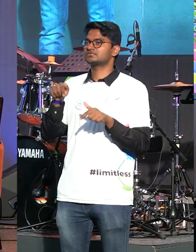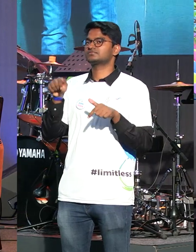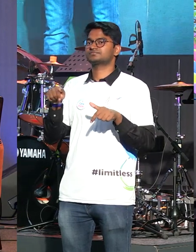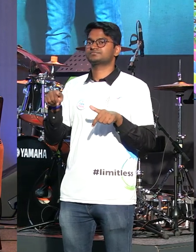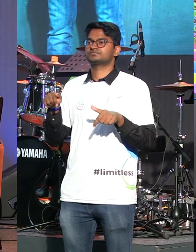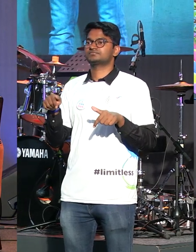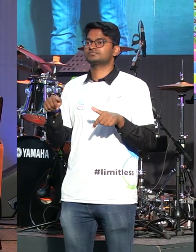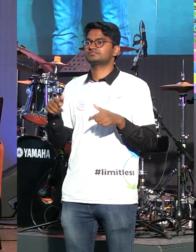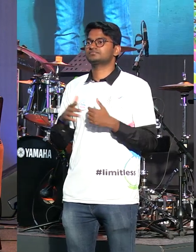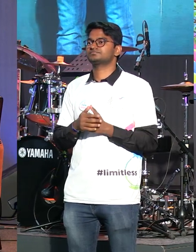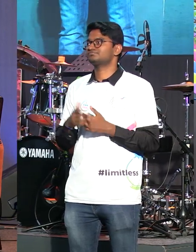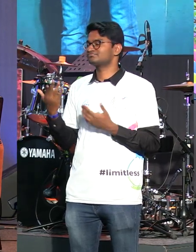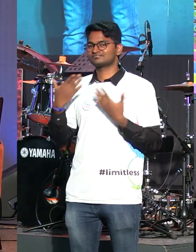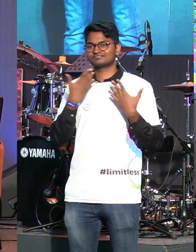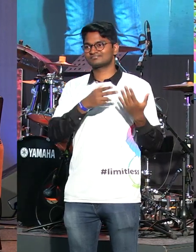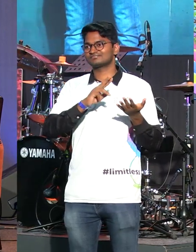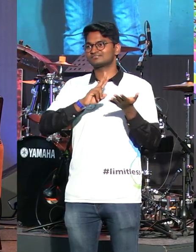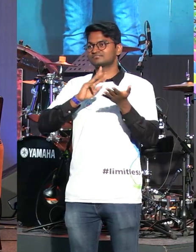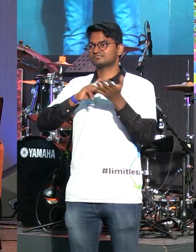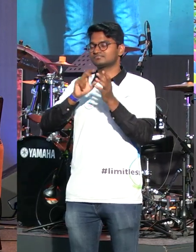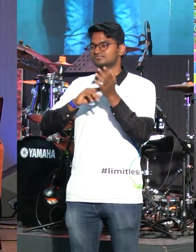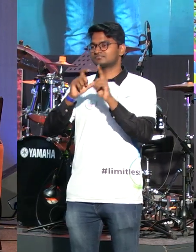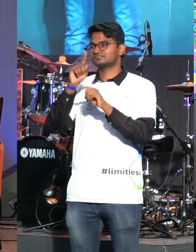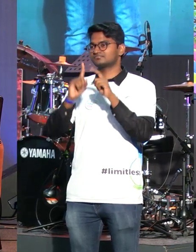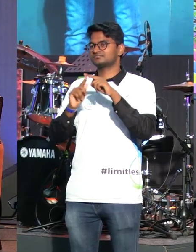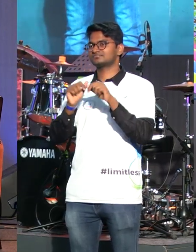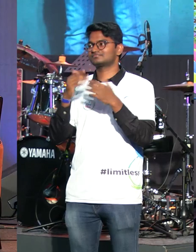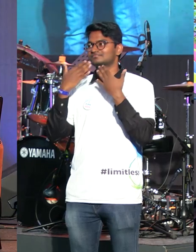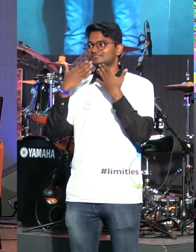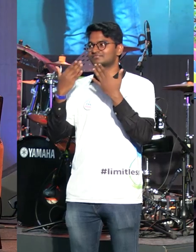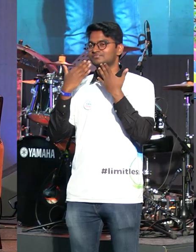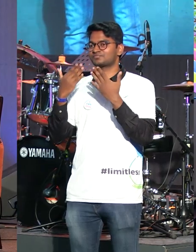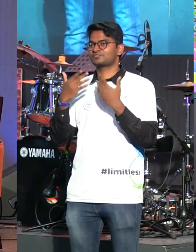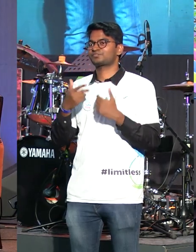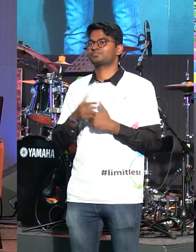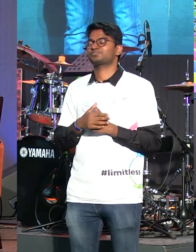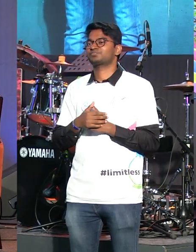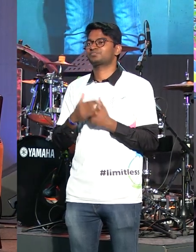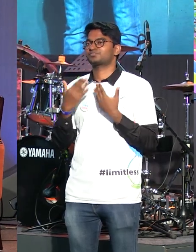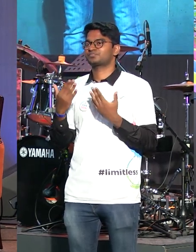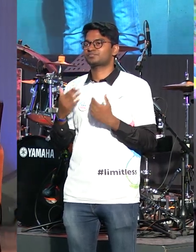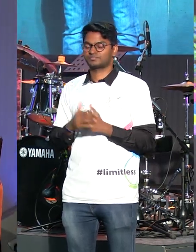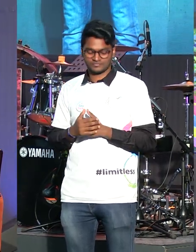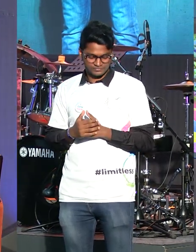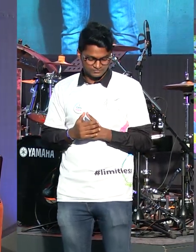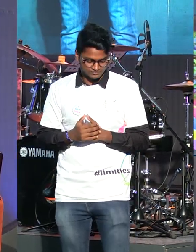and gentlemen, let's hear it for Nandita Das. No, I agree. Thank you so much for including me. Thank you.